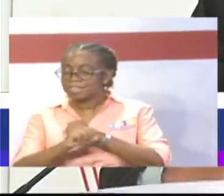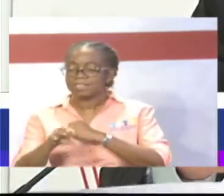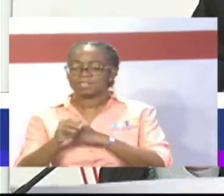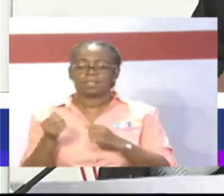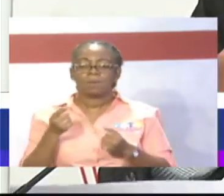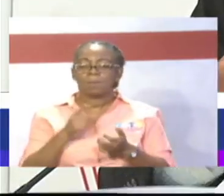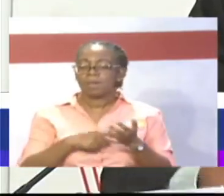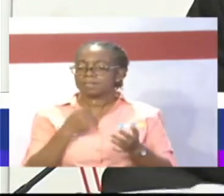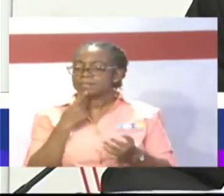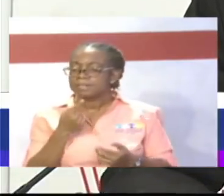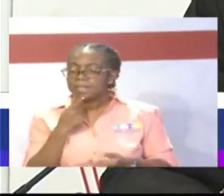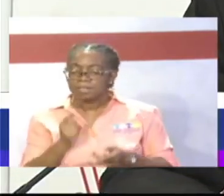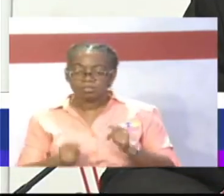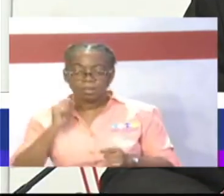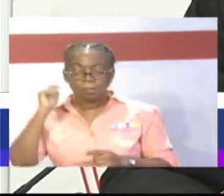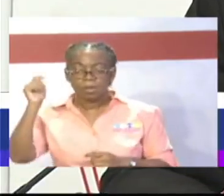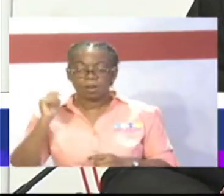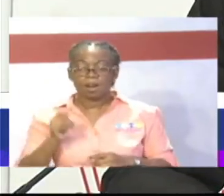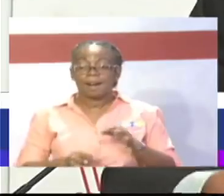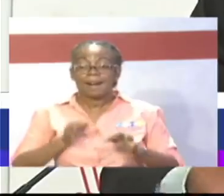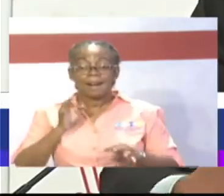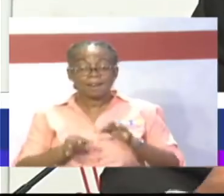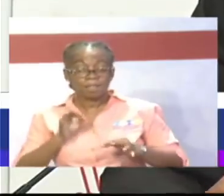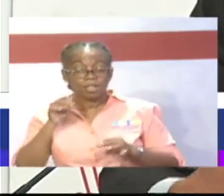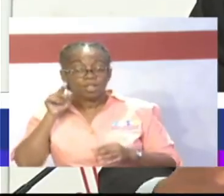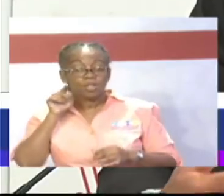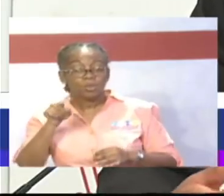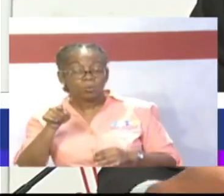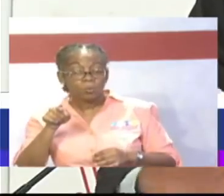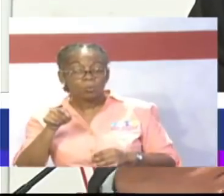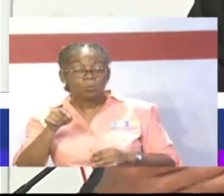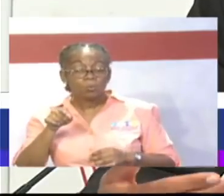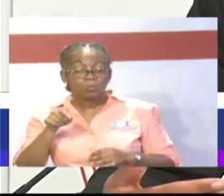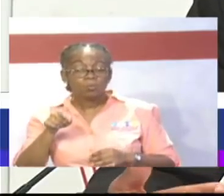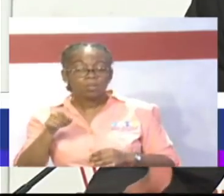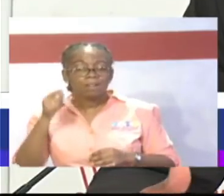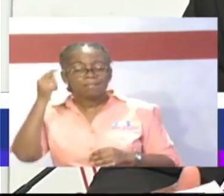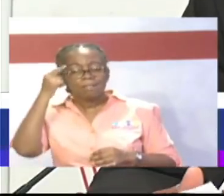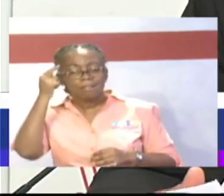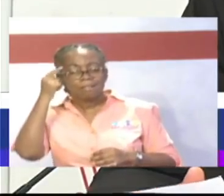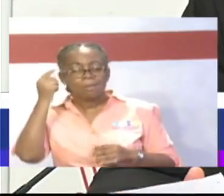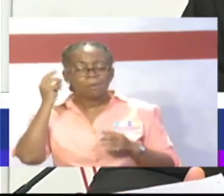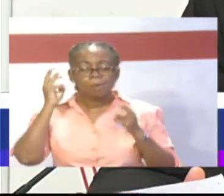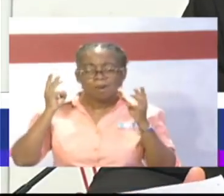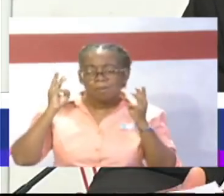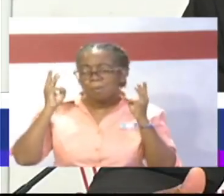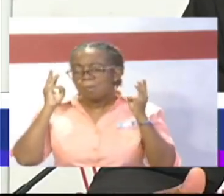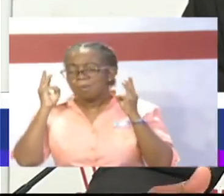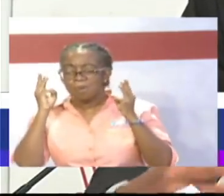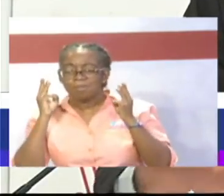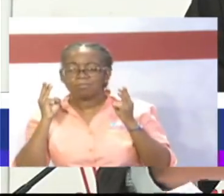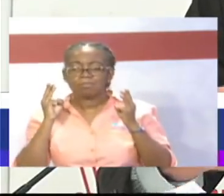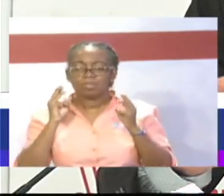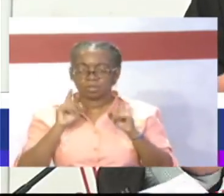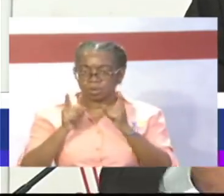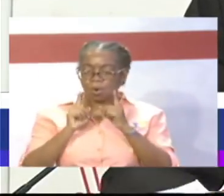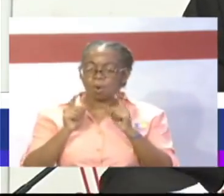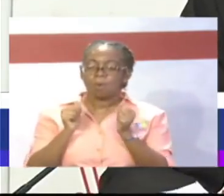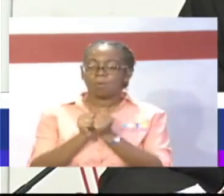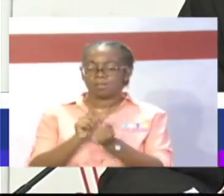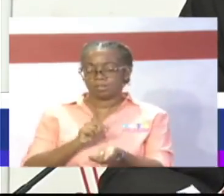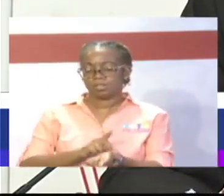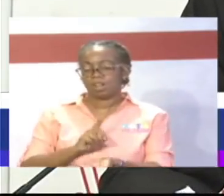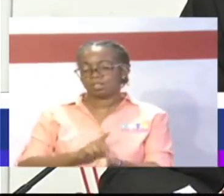Tobago. If you have concerns, please bring it to the attention of medical staff. At